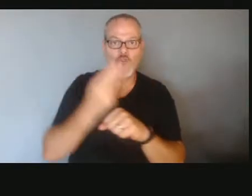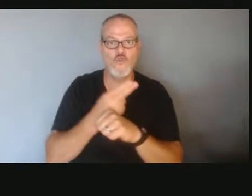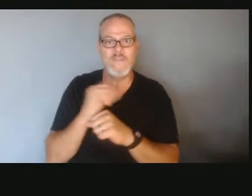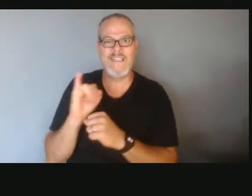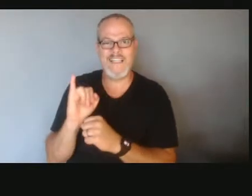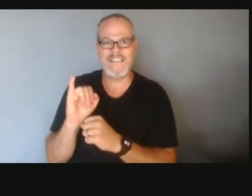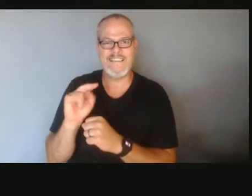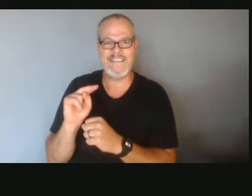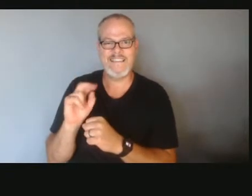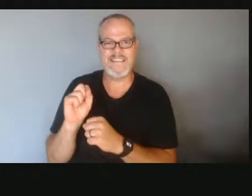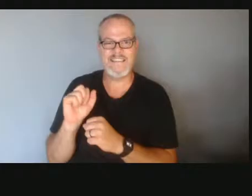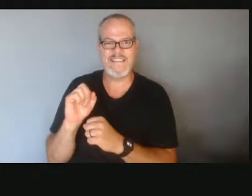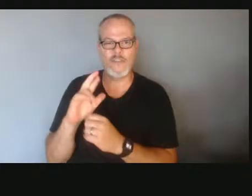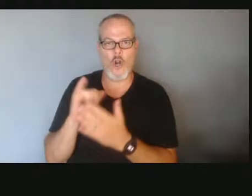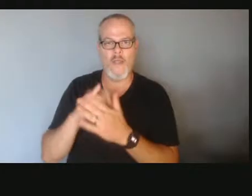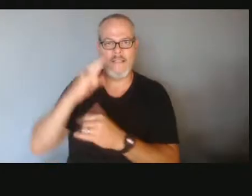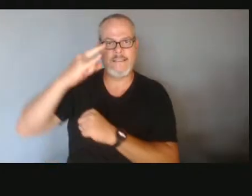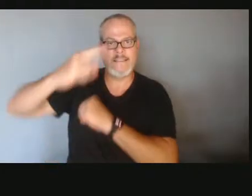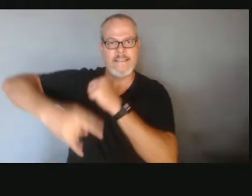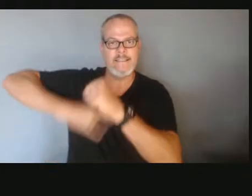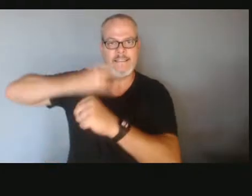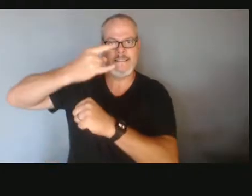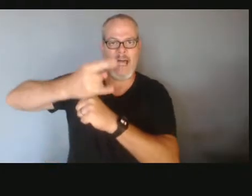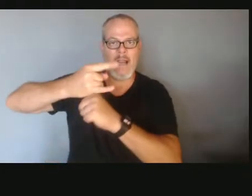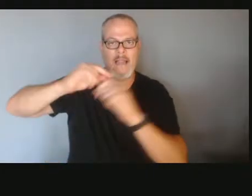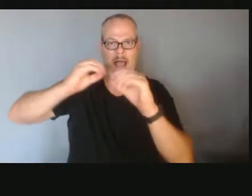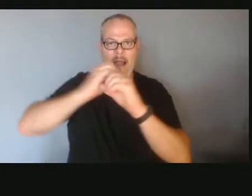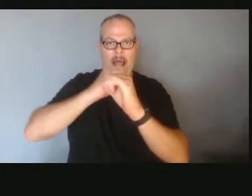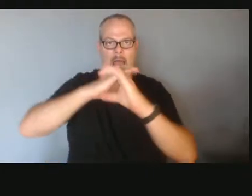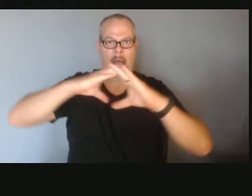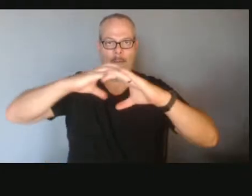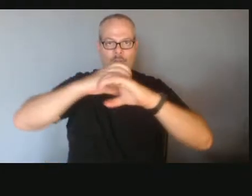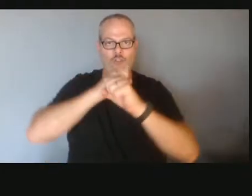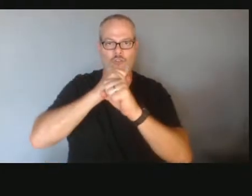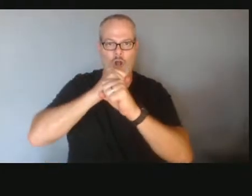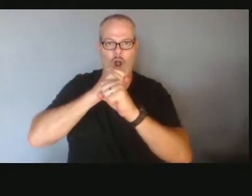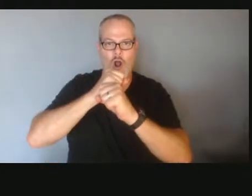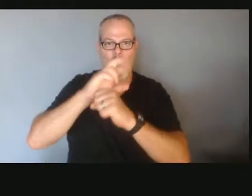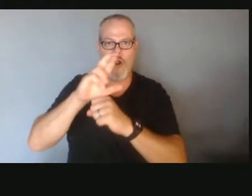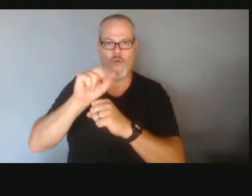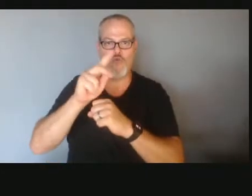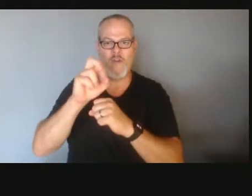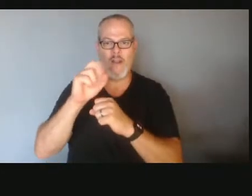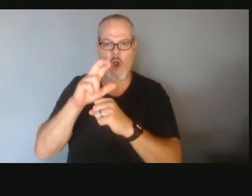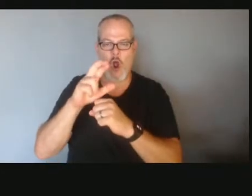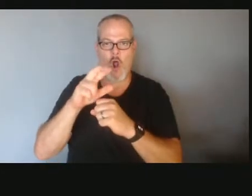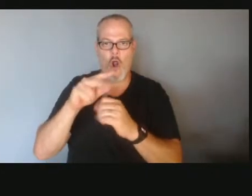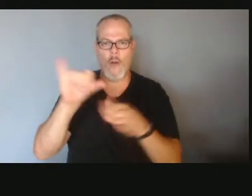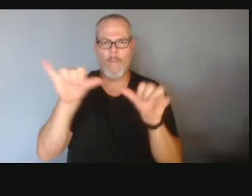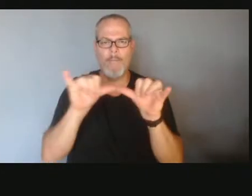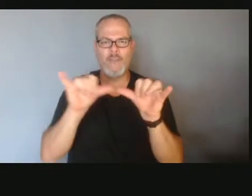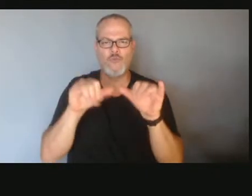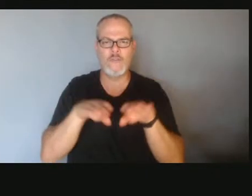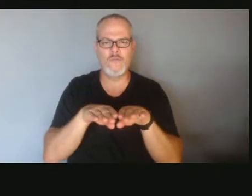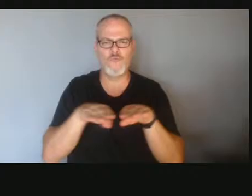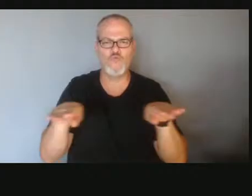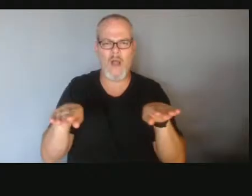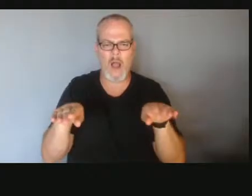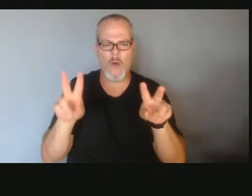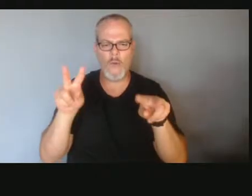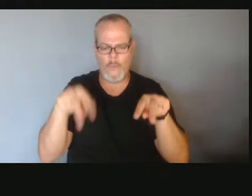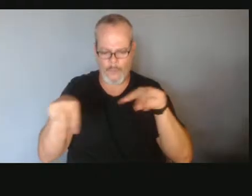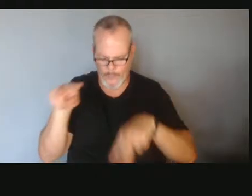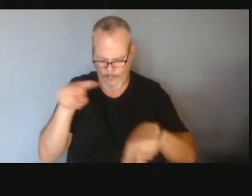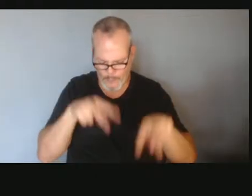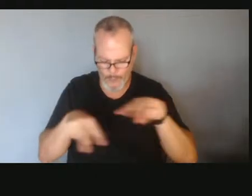is a satellite aperture radar based measurement of the ground surface. So we're measuring the ground surface, coming back and measuring